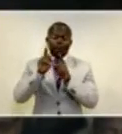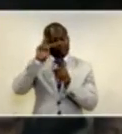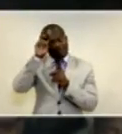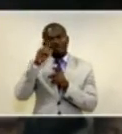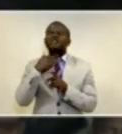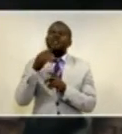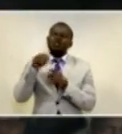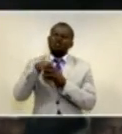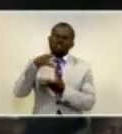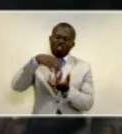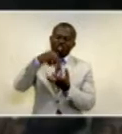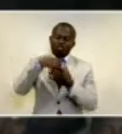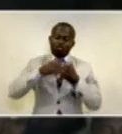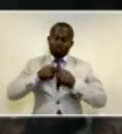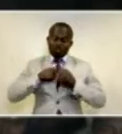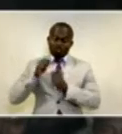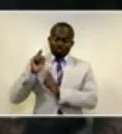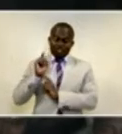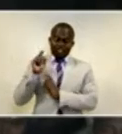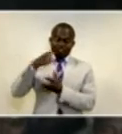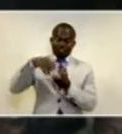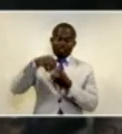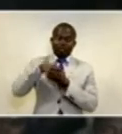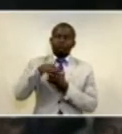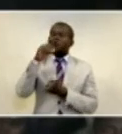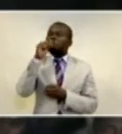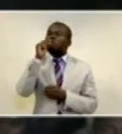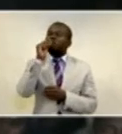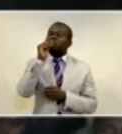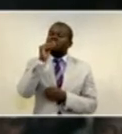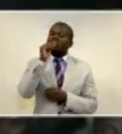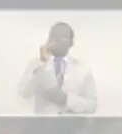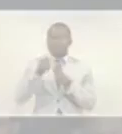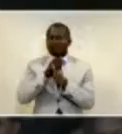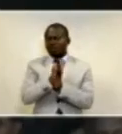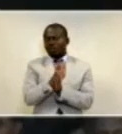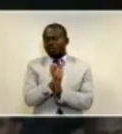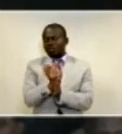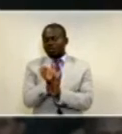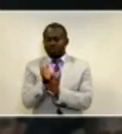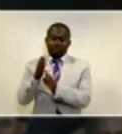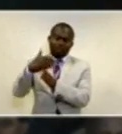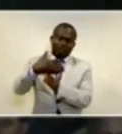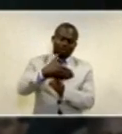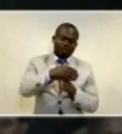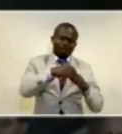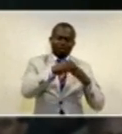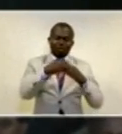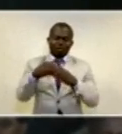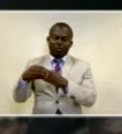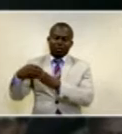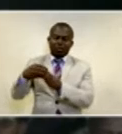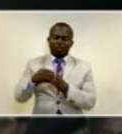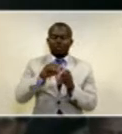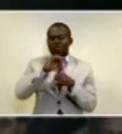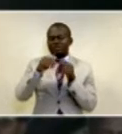it only ends in speech. They make noise more than doing it. Everything else is noise. And sooner or later, we